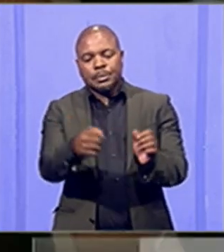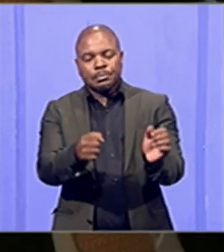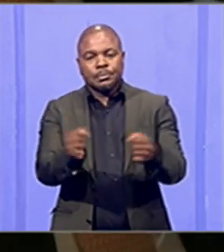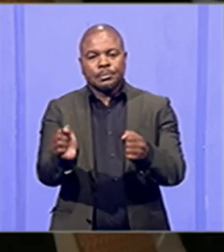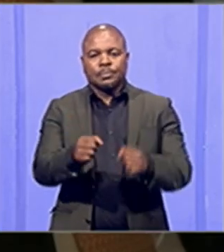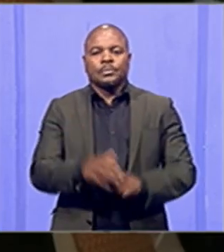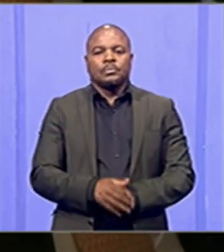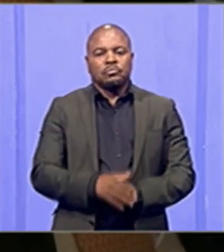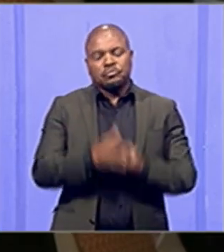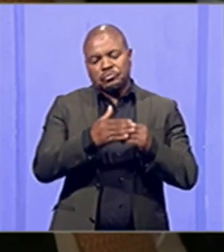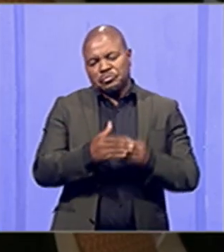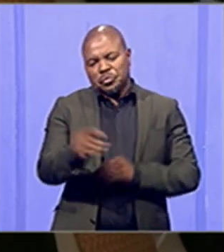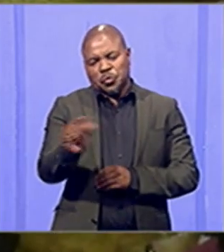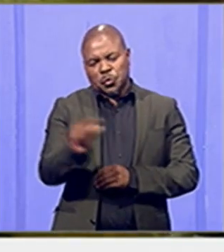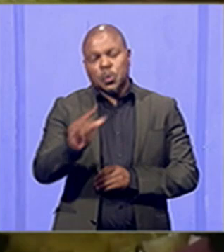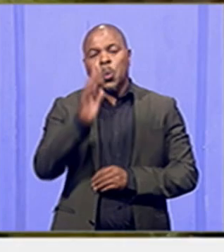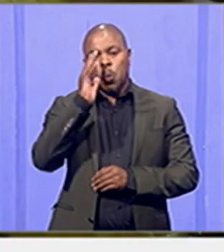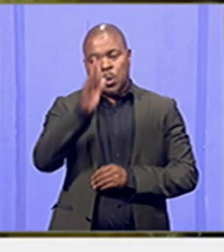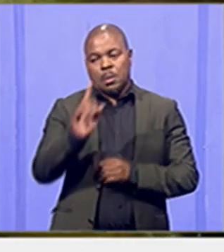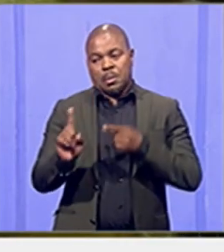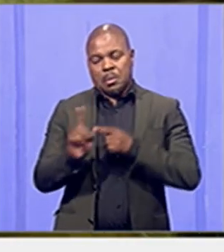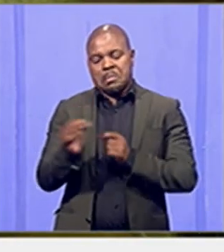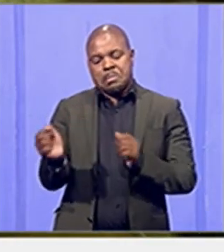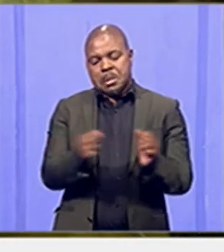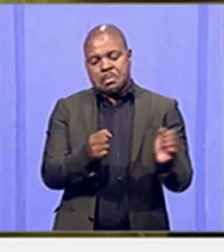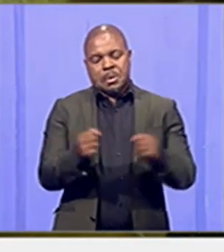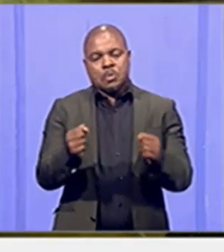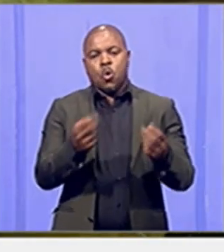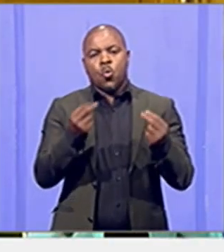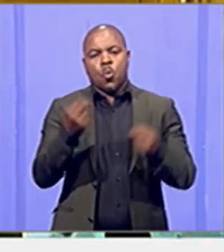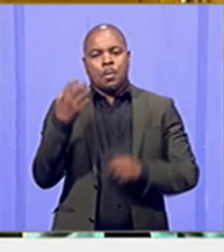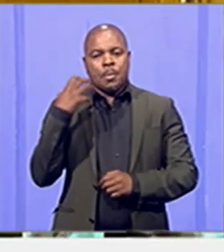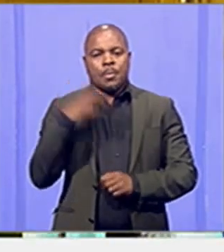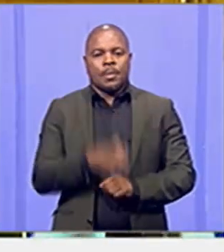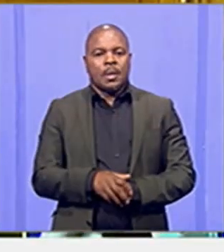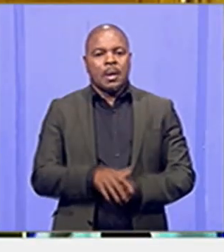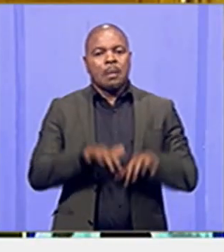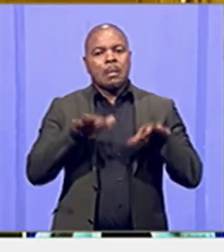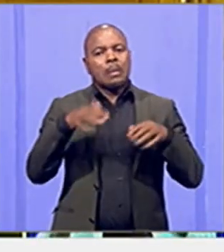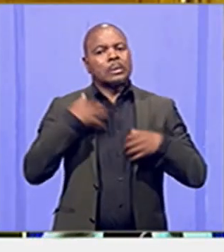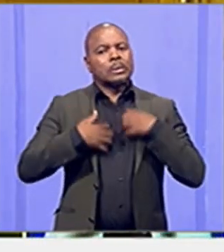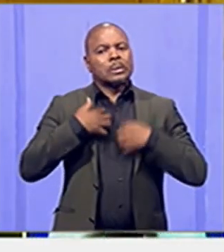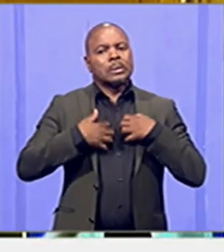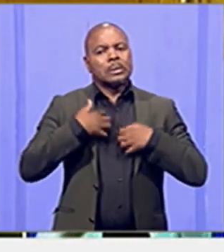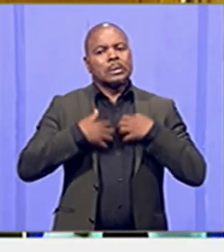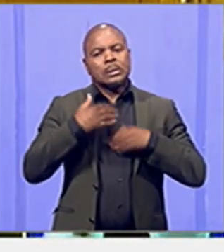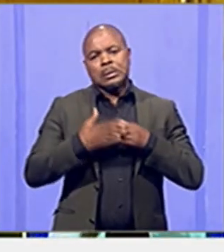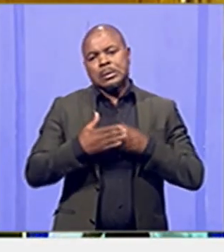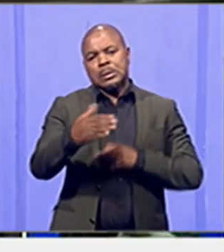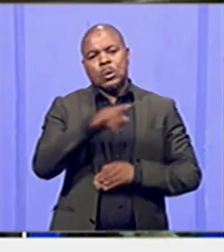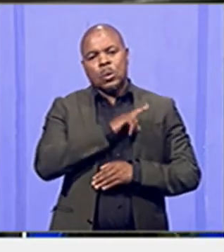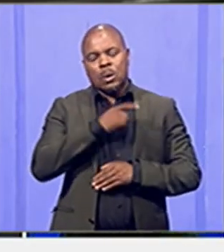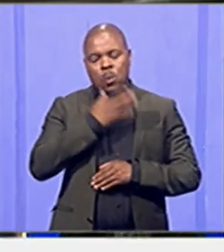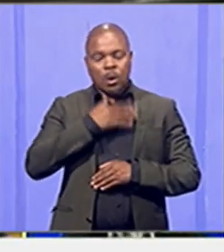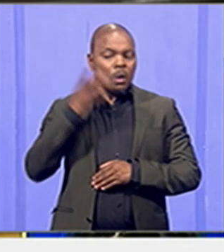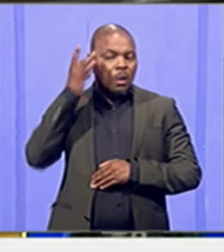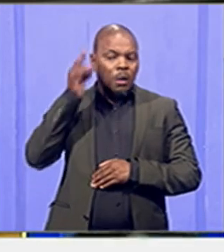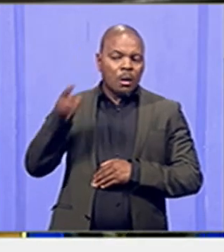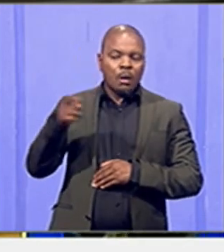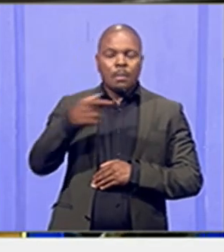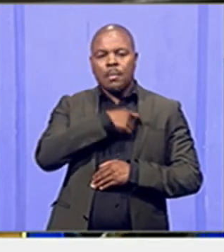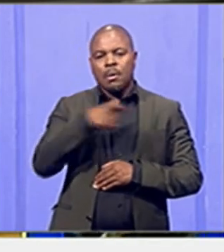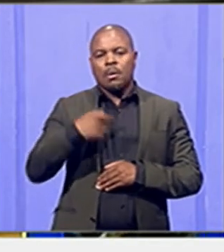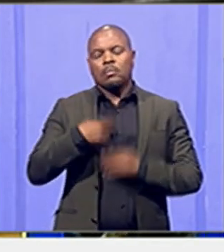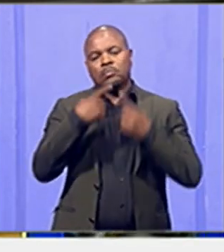o tlile go dira seo mo bogautshwaneng. Setšhaba se ditile ka tlhoafalo kitsiso ya kabinete ka mopresidente Ramaphosa. Mo bokhutlong